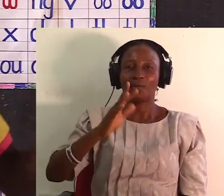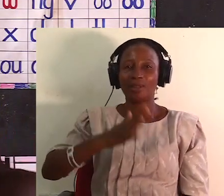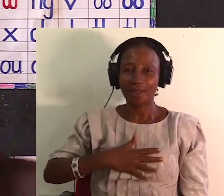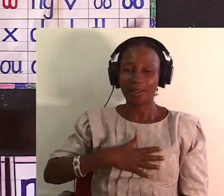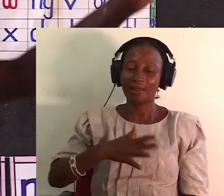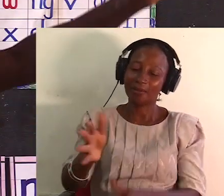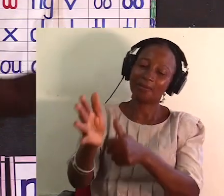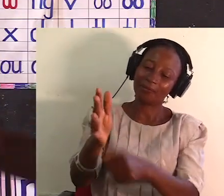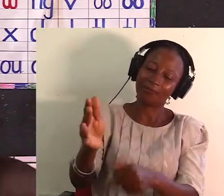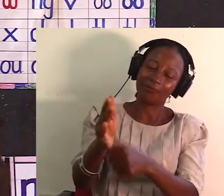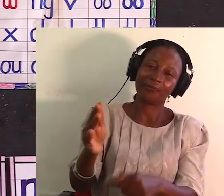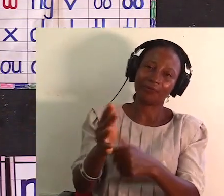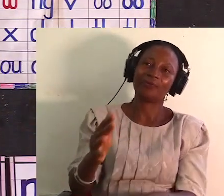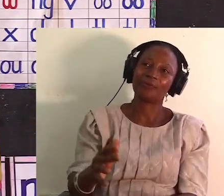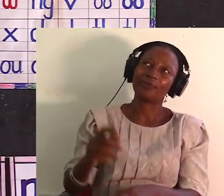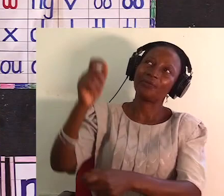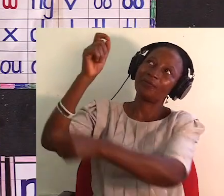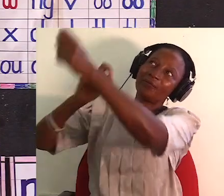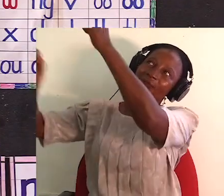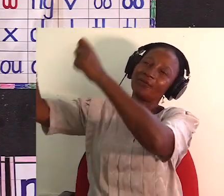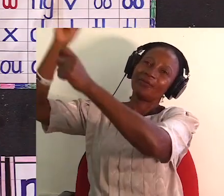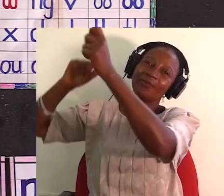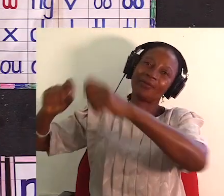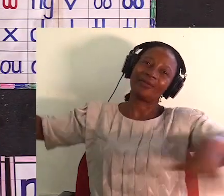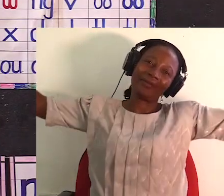Kites are flying in the sky.